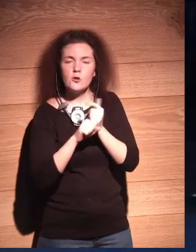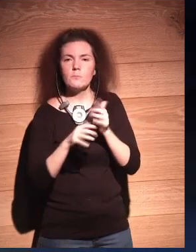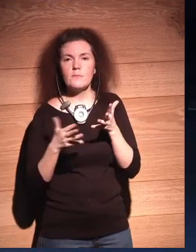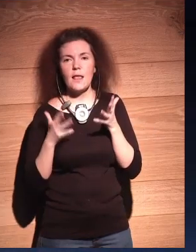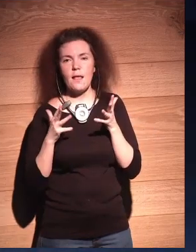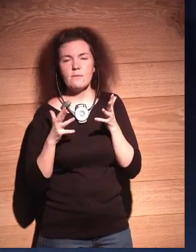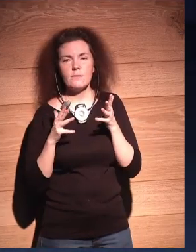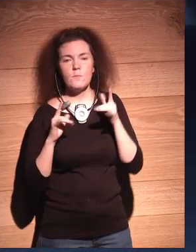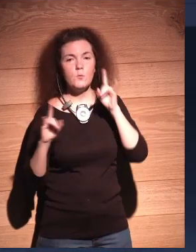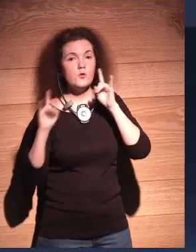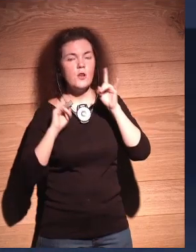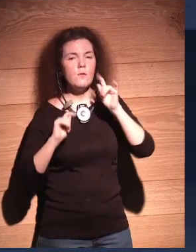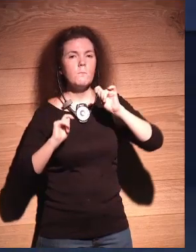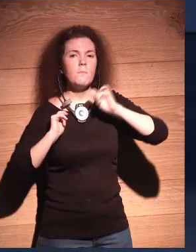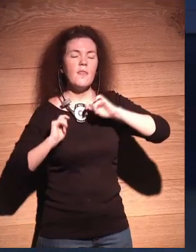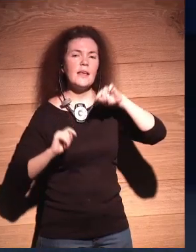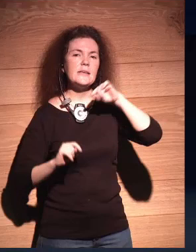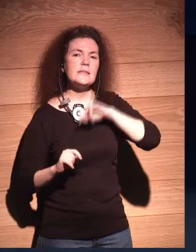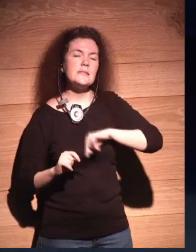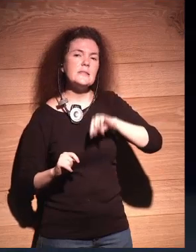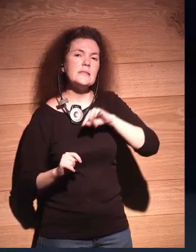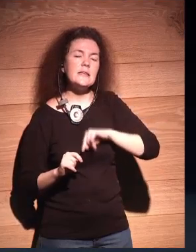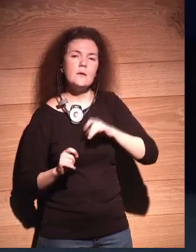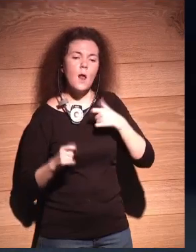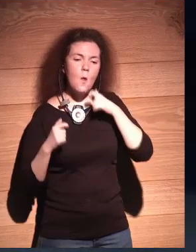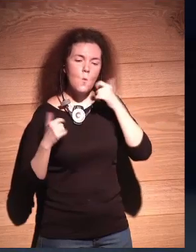in a very distinctly different physical way.